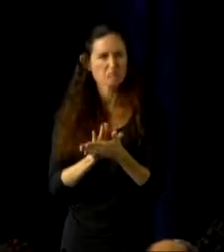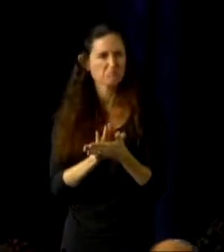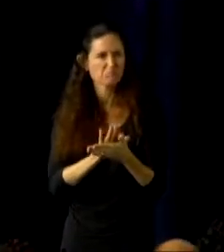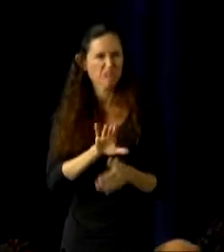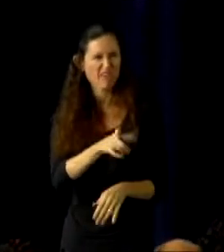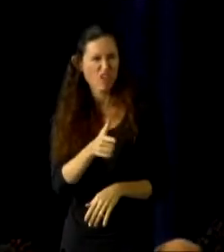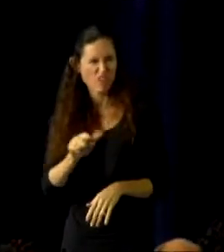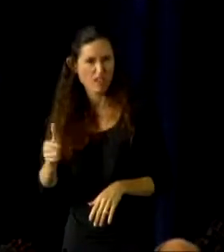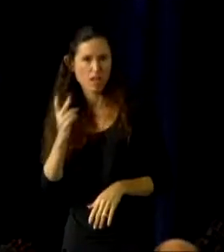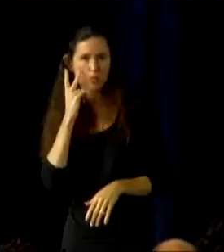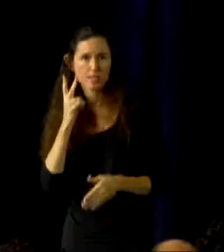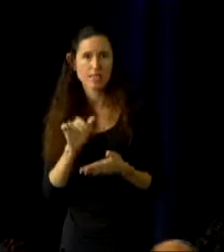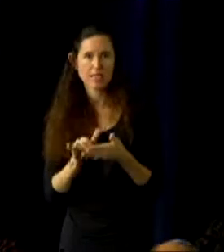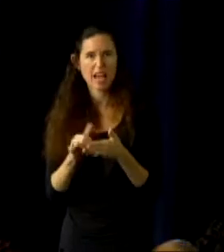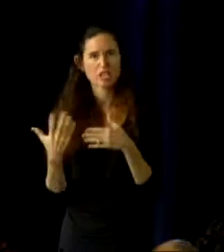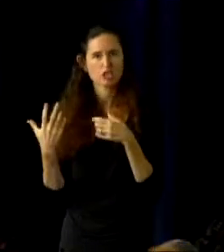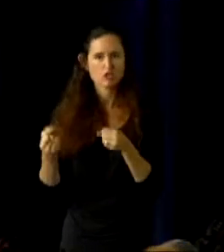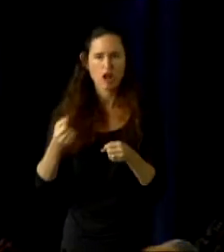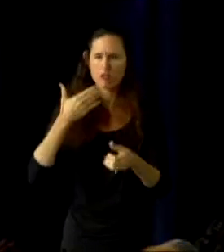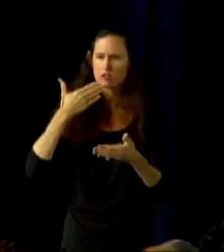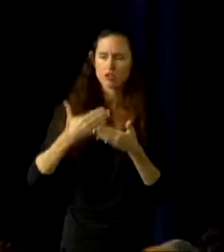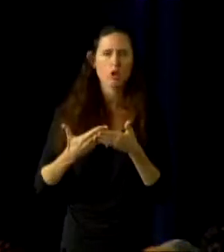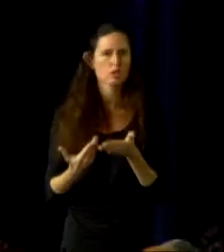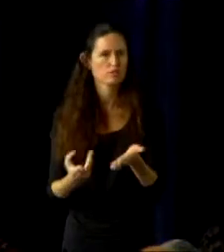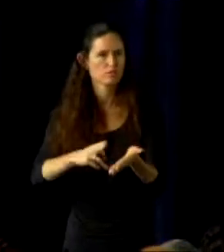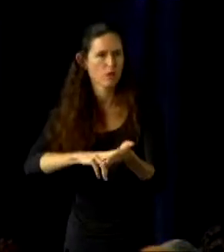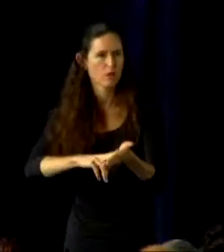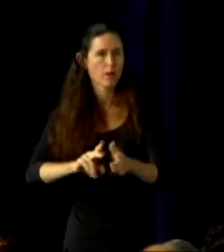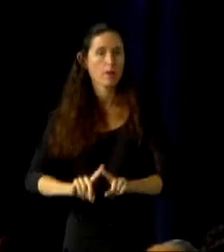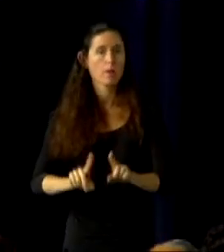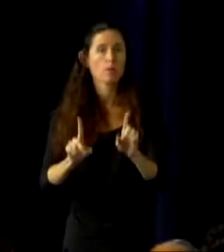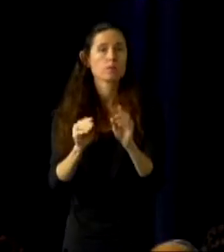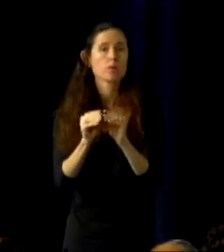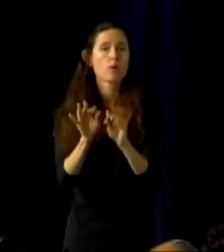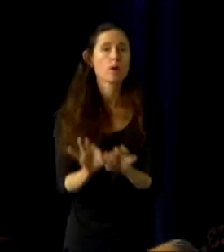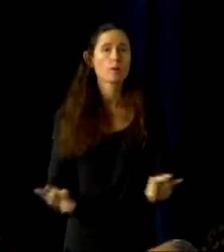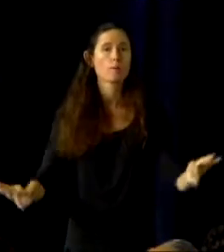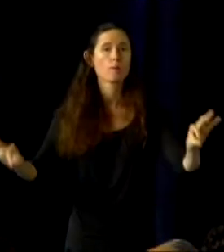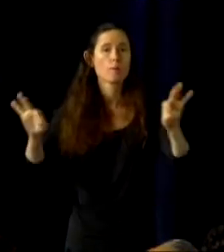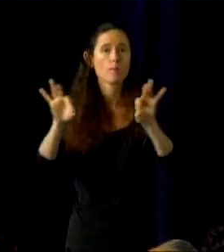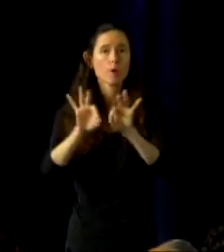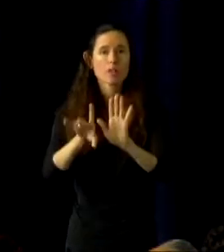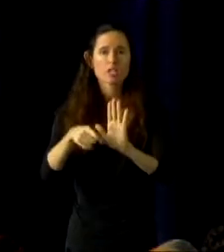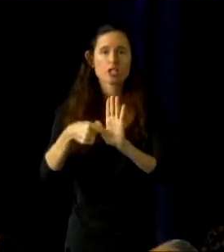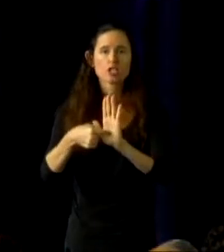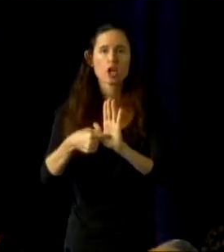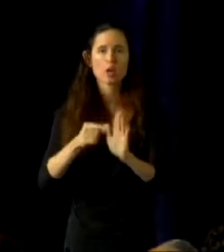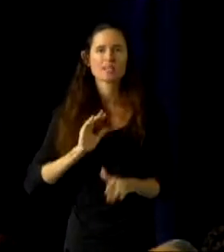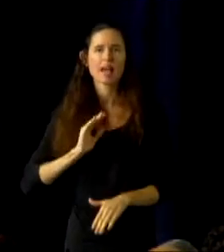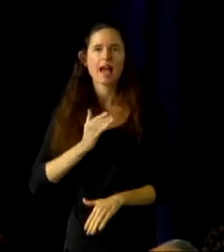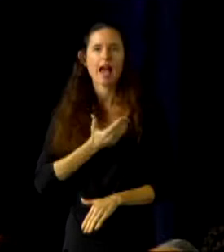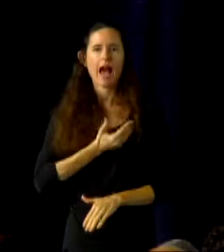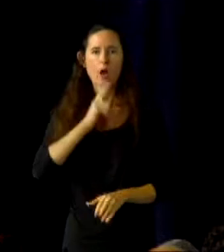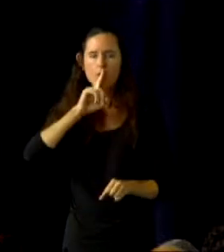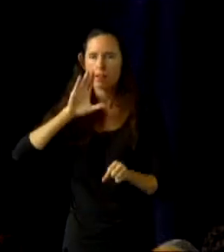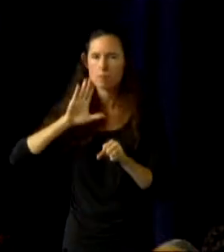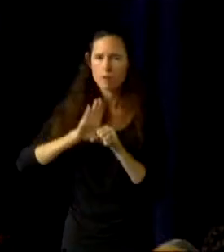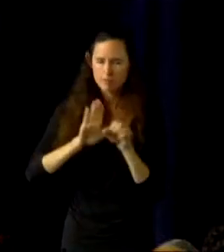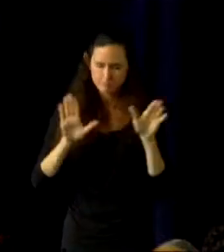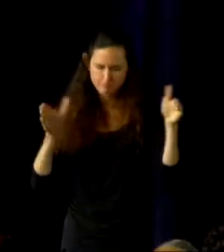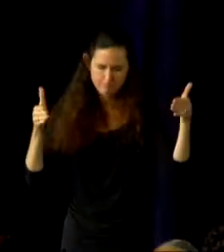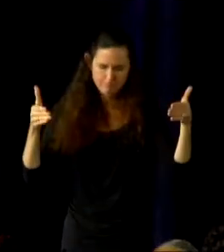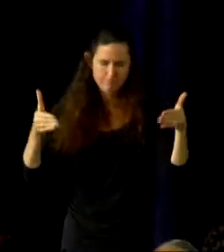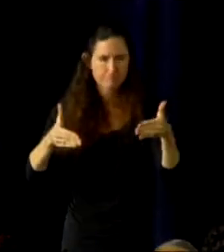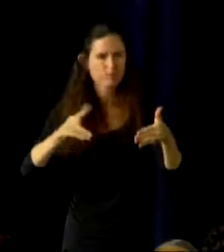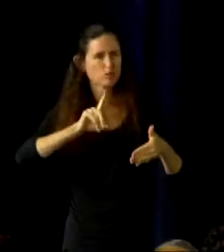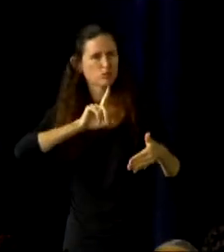strong. The numbers are important. But what's more important is the fact that it shows our commitment, your commitment, to really